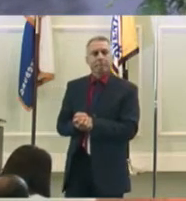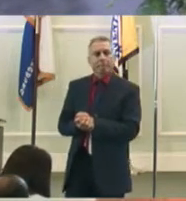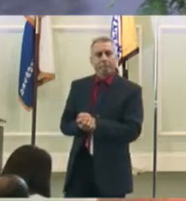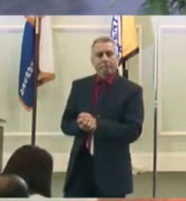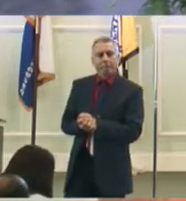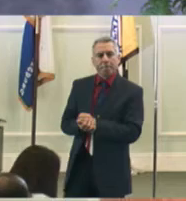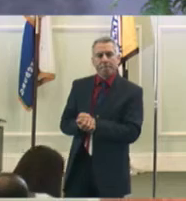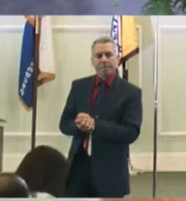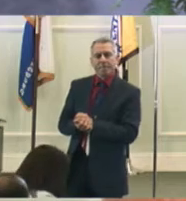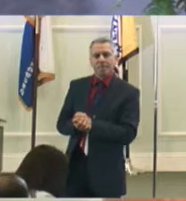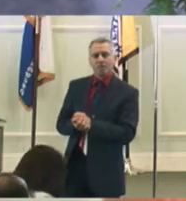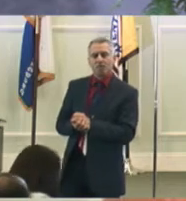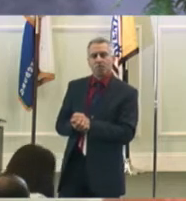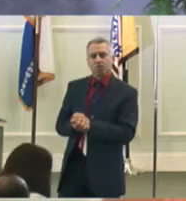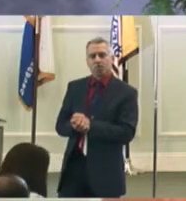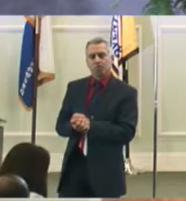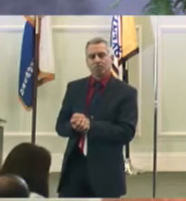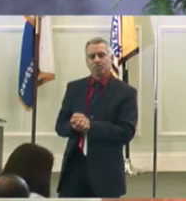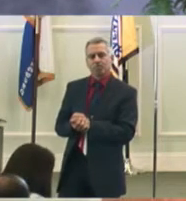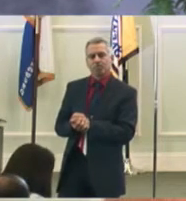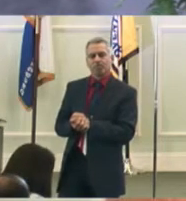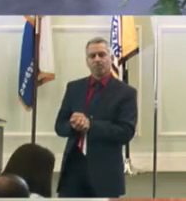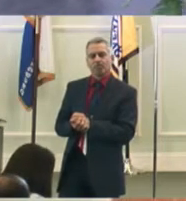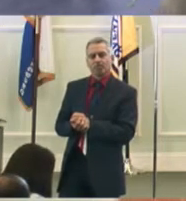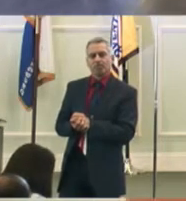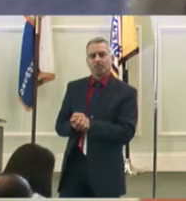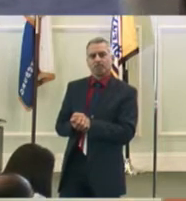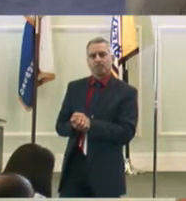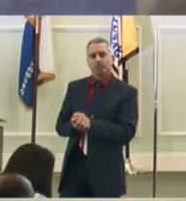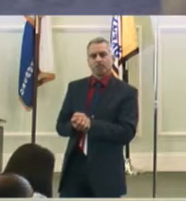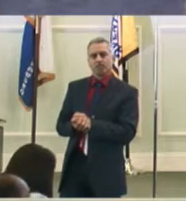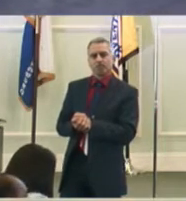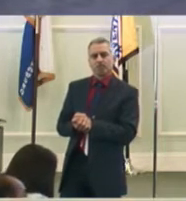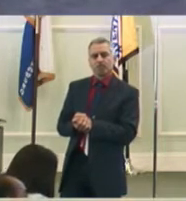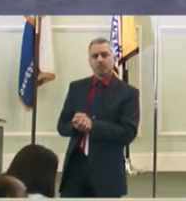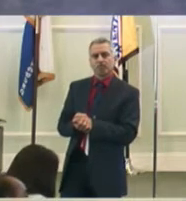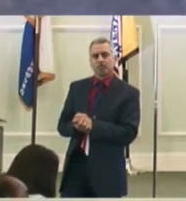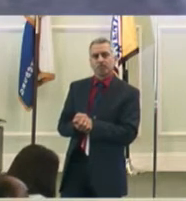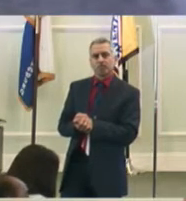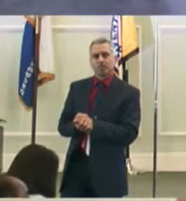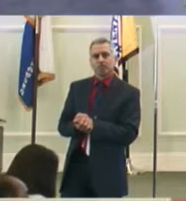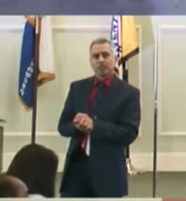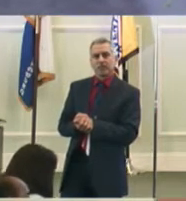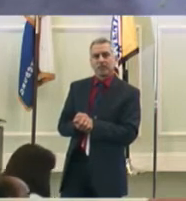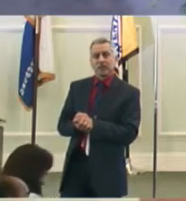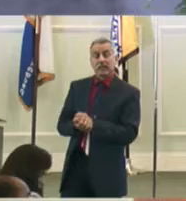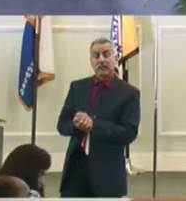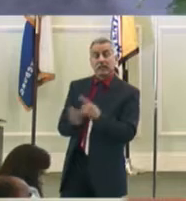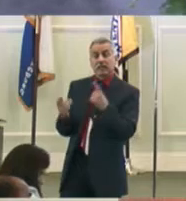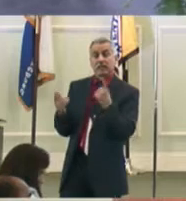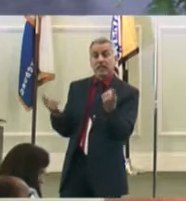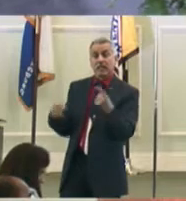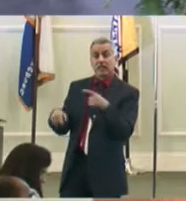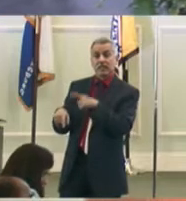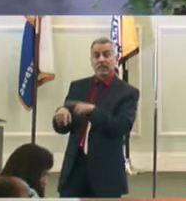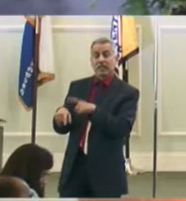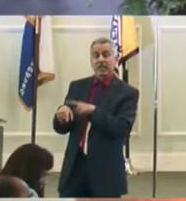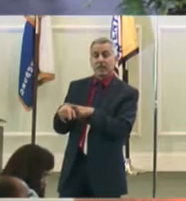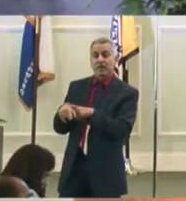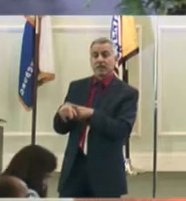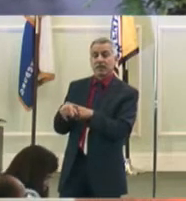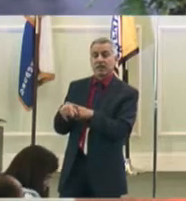Luke 22:42. Want to bring it home. This is the time of year where people are focused on Christ. That's a good thing. It's appropriate.